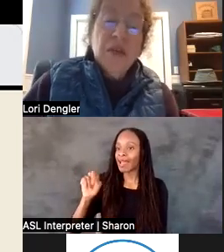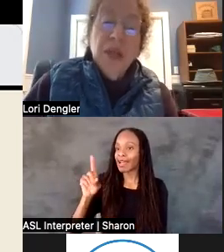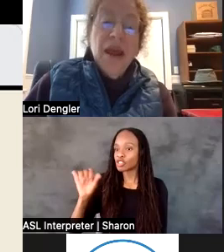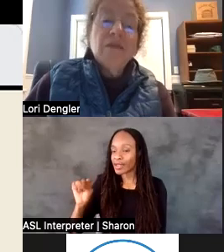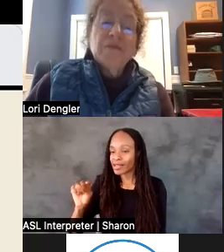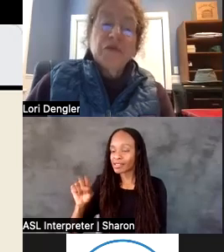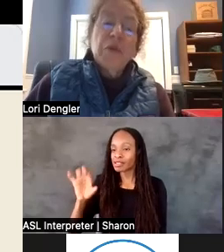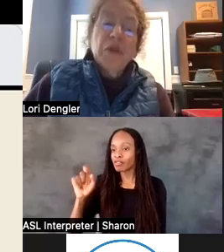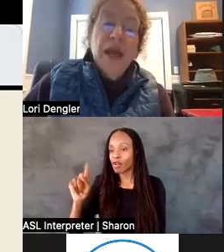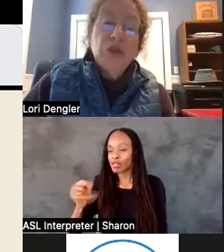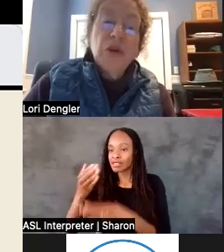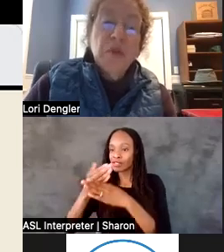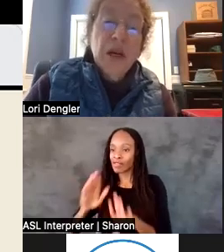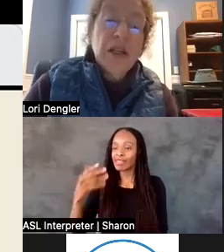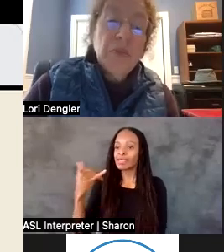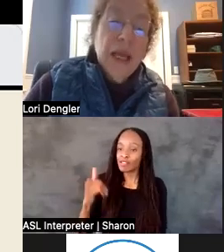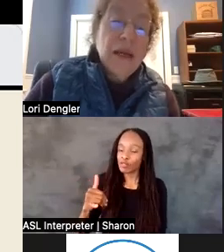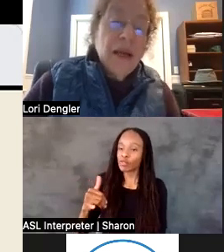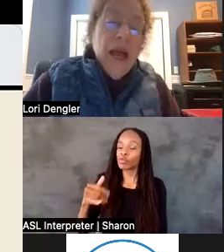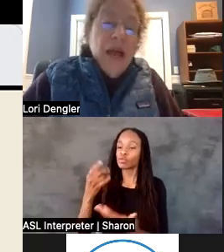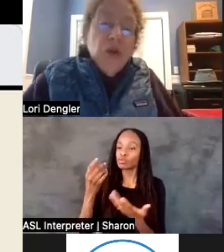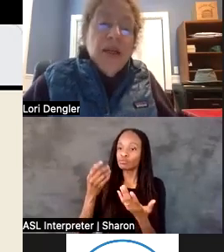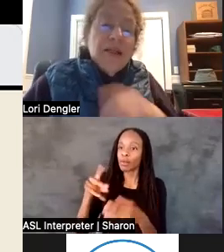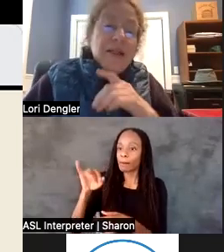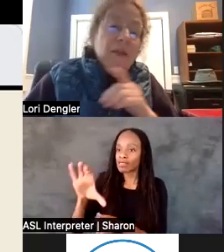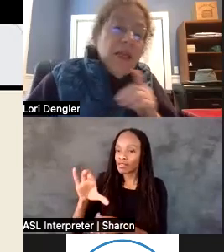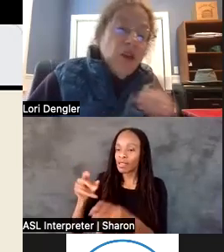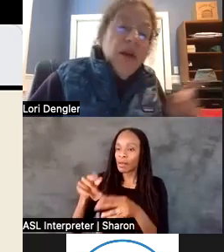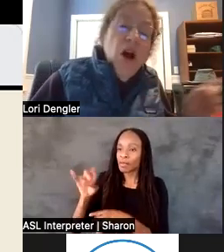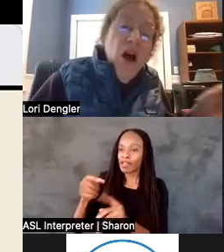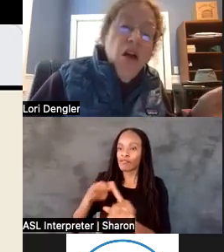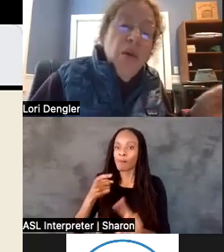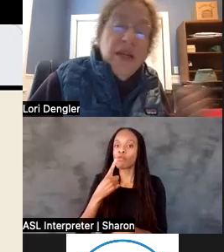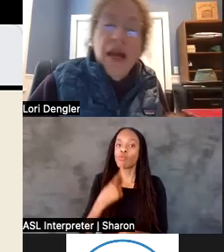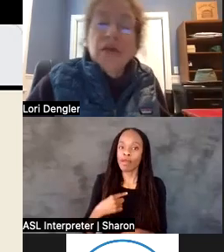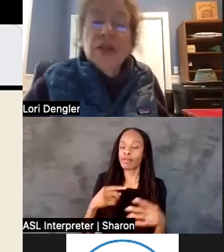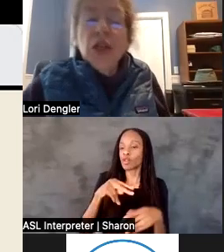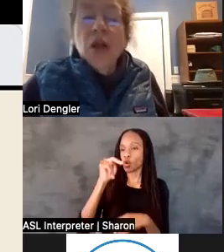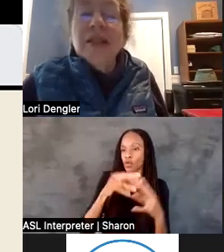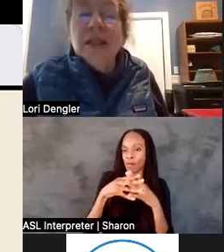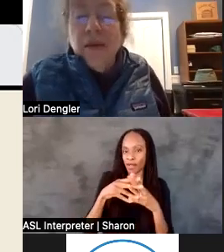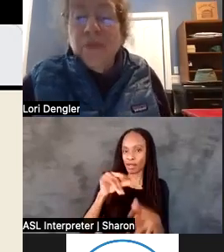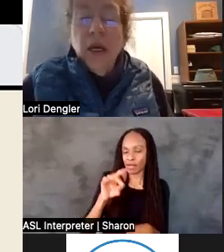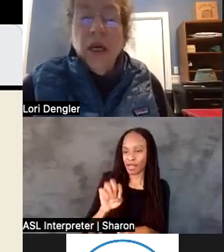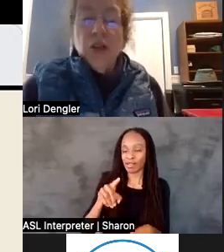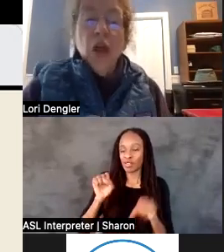Pacific plate from the red North American plate, and you can extend this going all the way down to the Salton